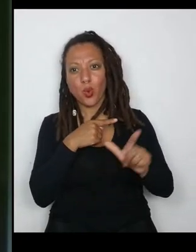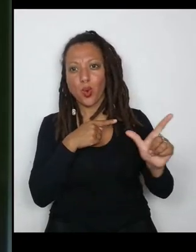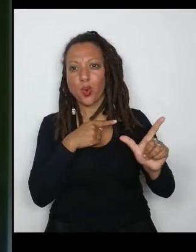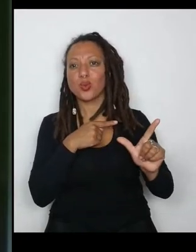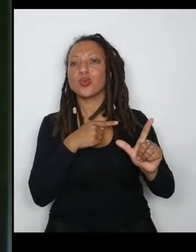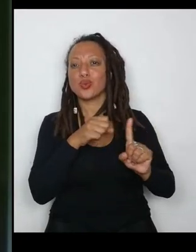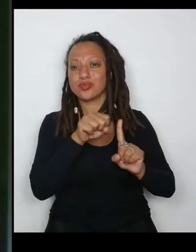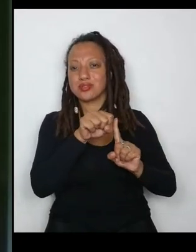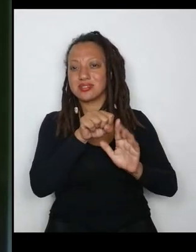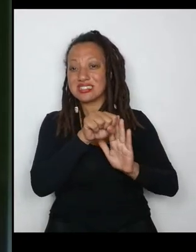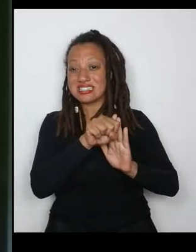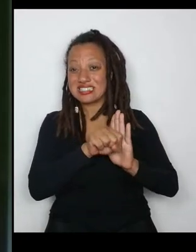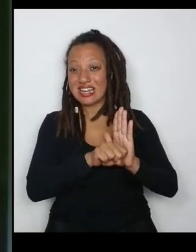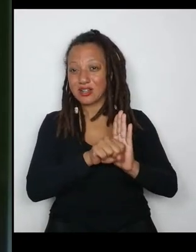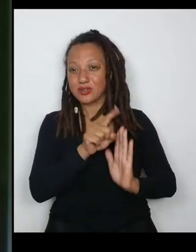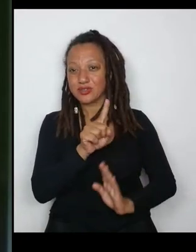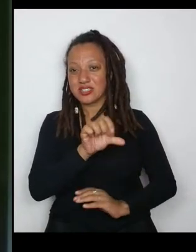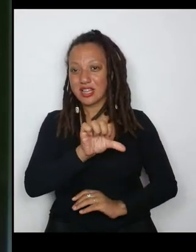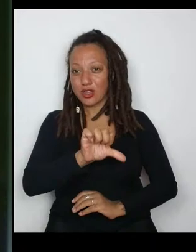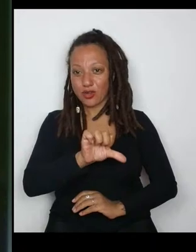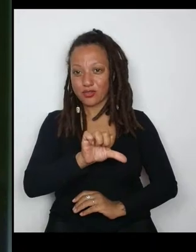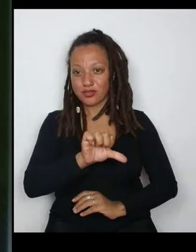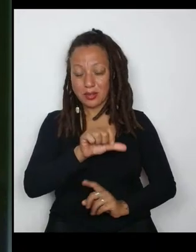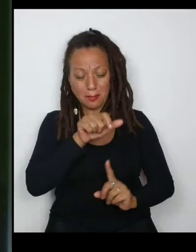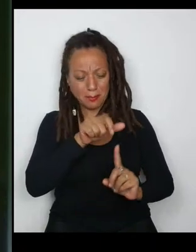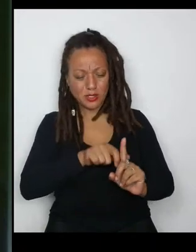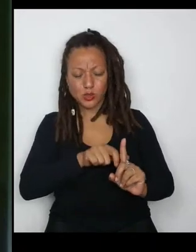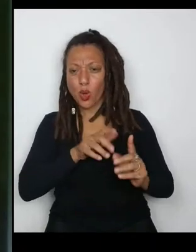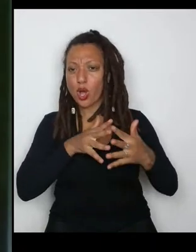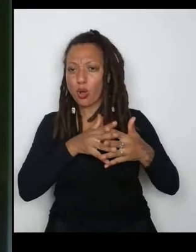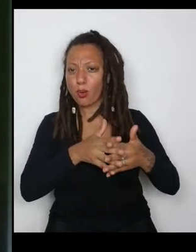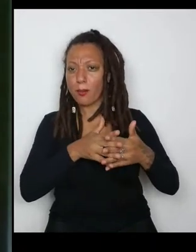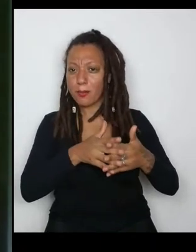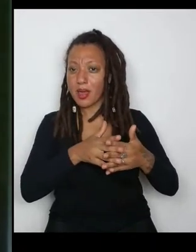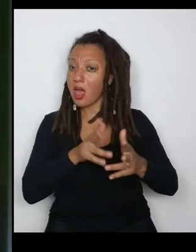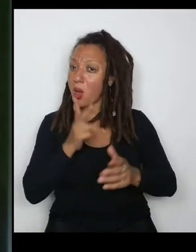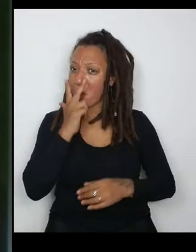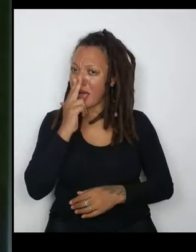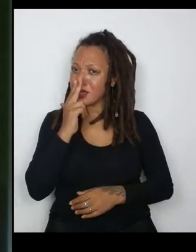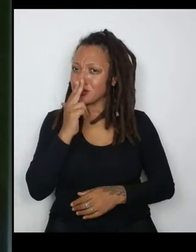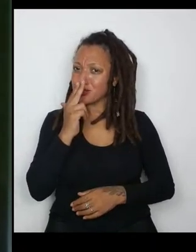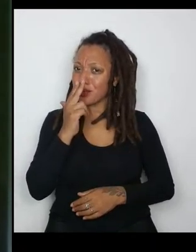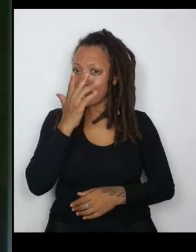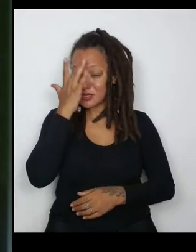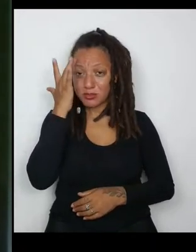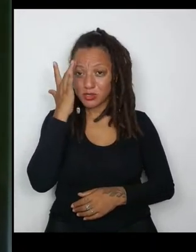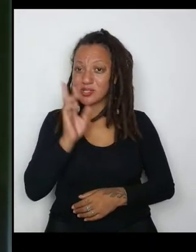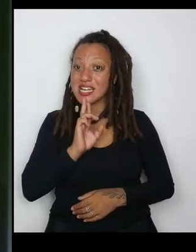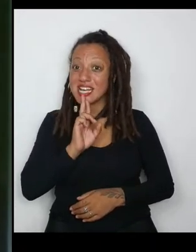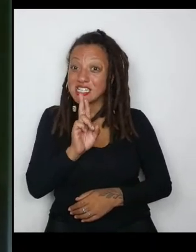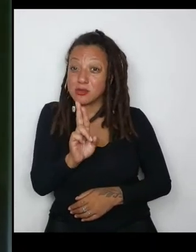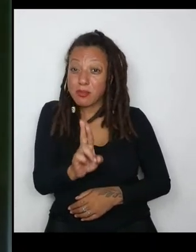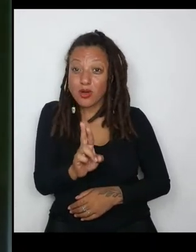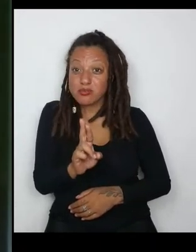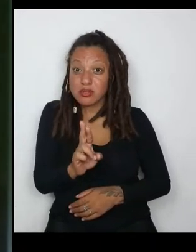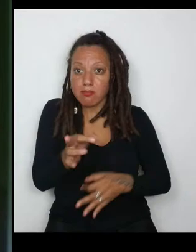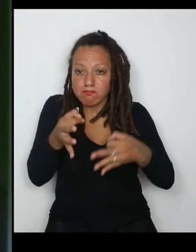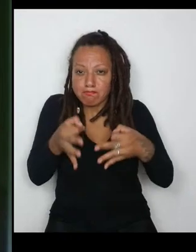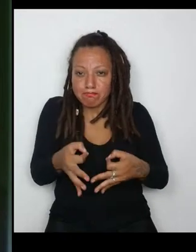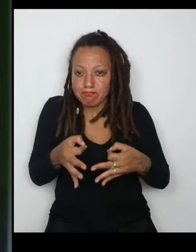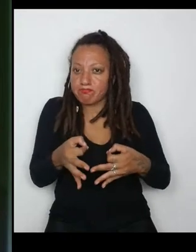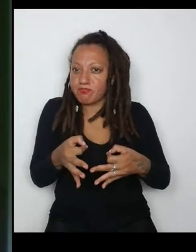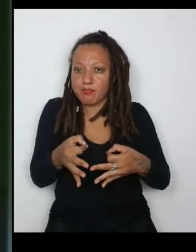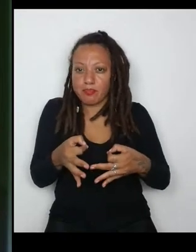of one definitive answer i think that's an ongoing process which which is a as linda said a fascinating